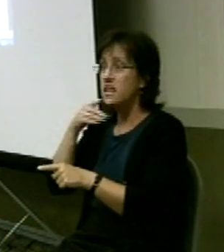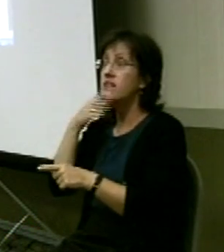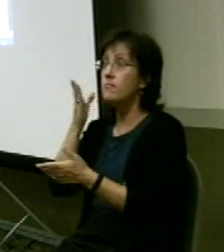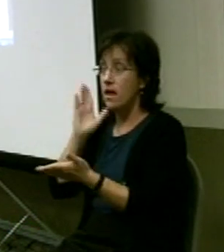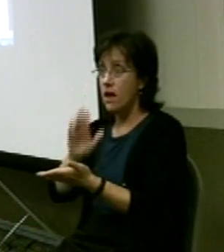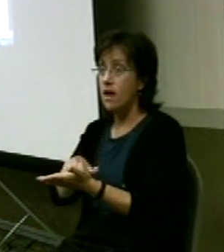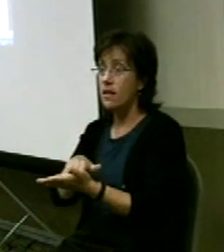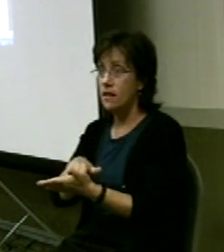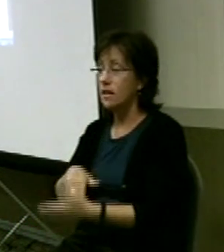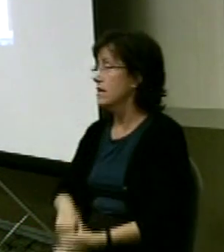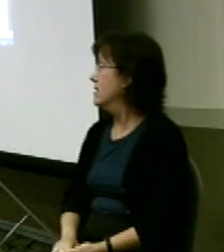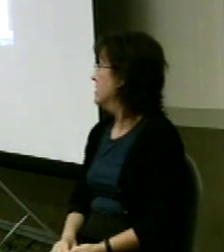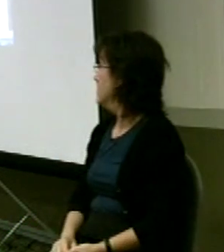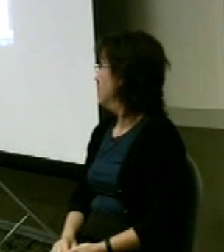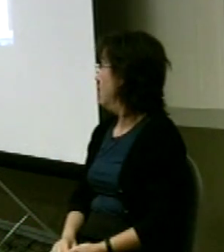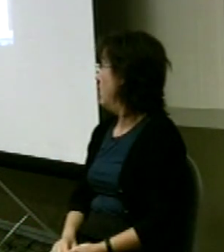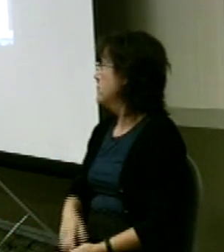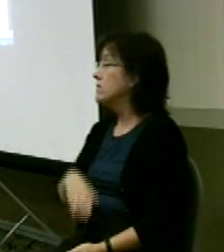Monday's bad?